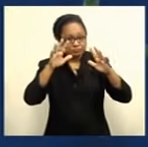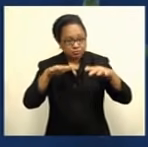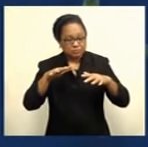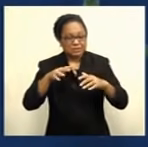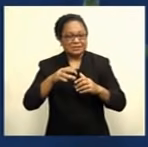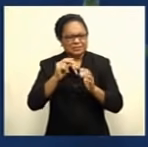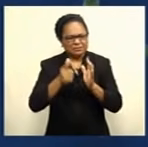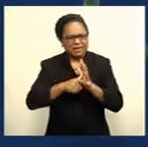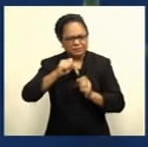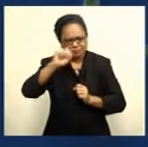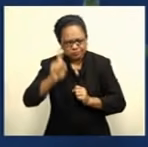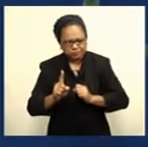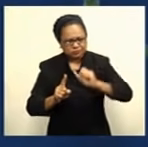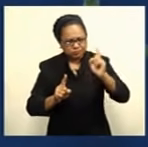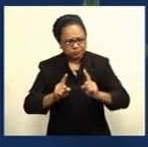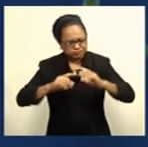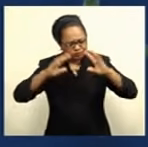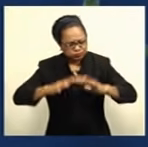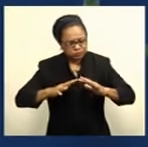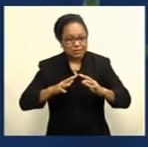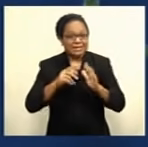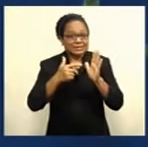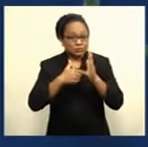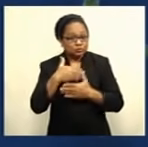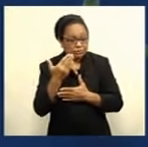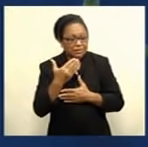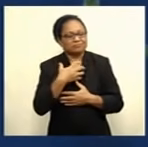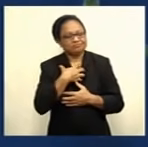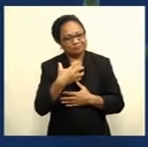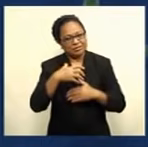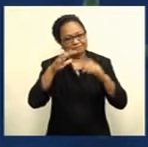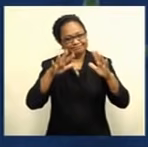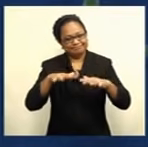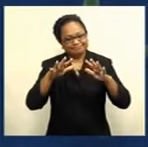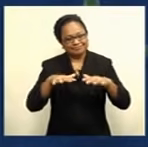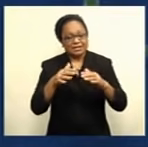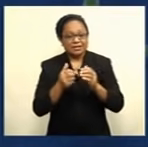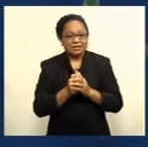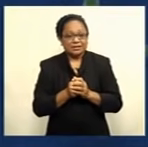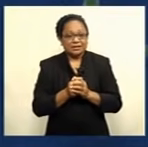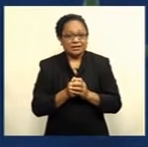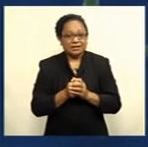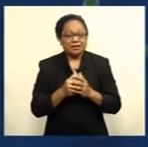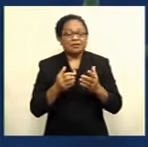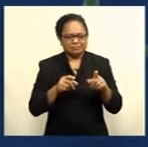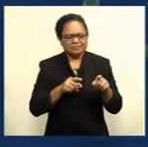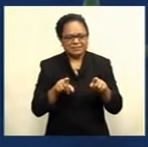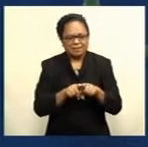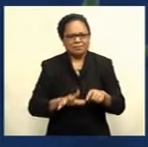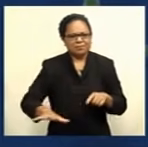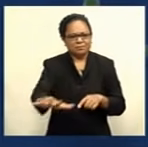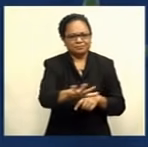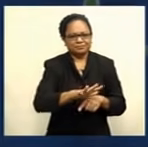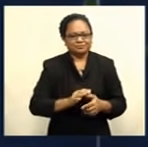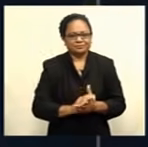isolated thunderstorms. The outlook for Tuesday, more showers are forecast for over most places.